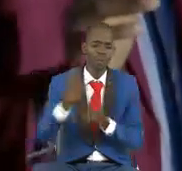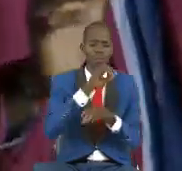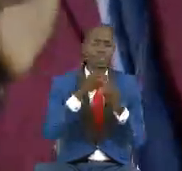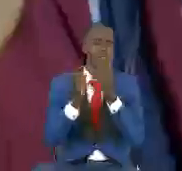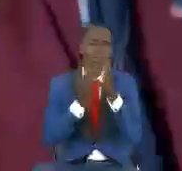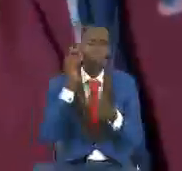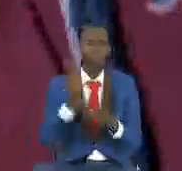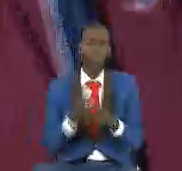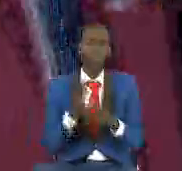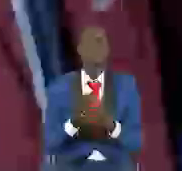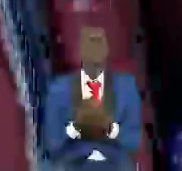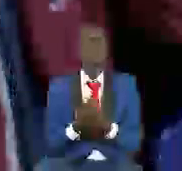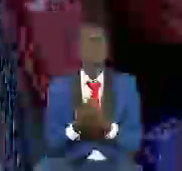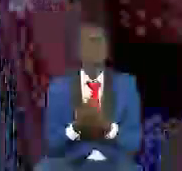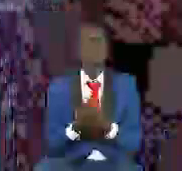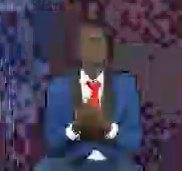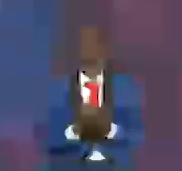name.